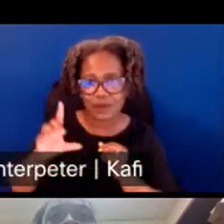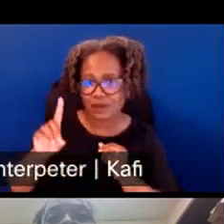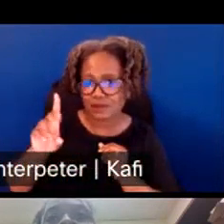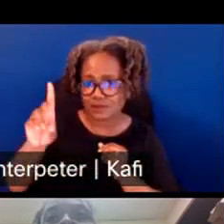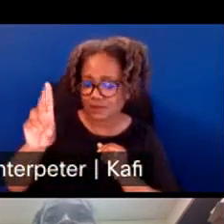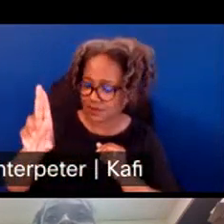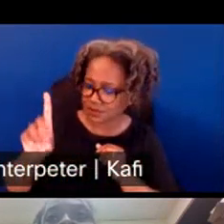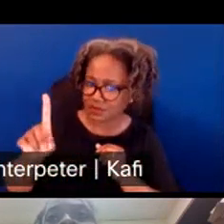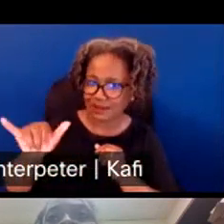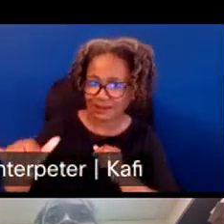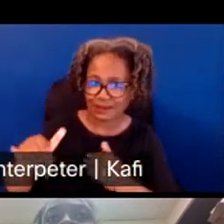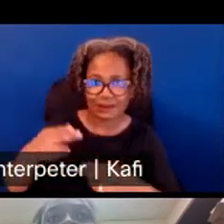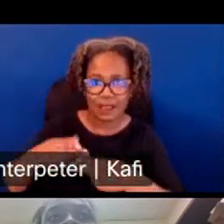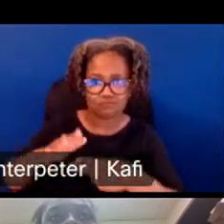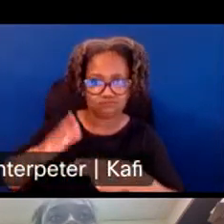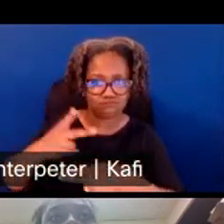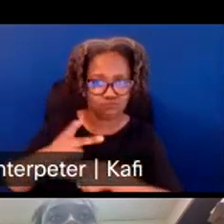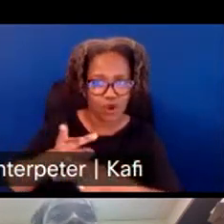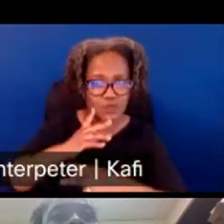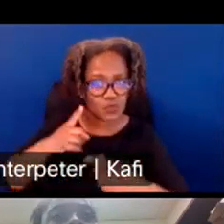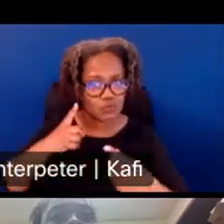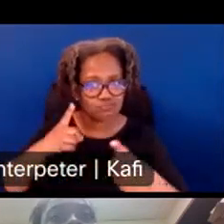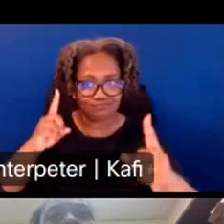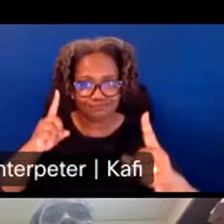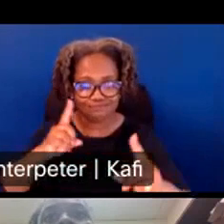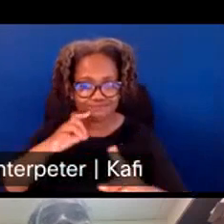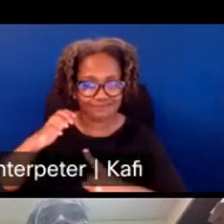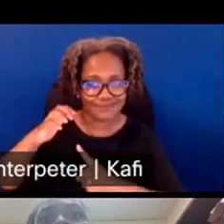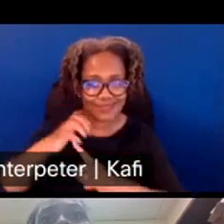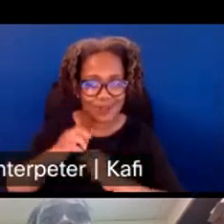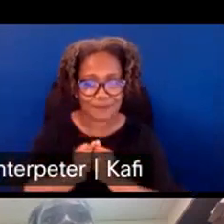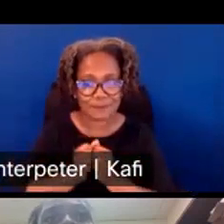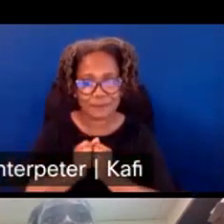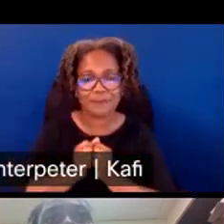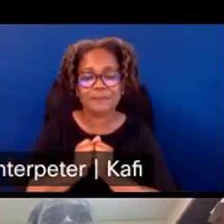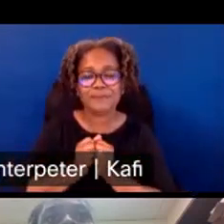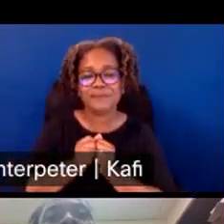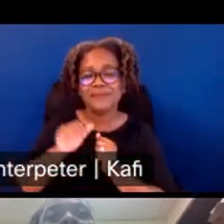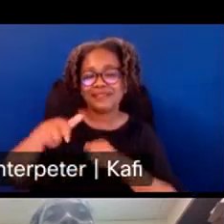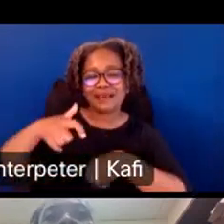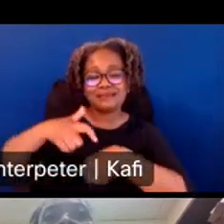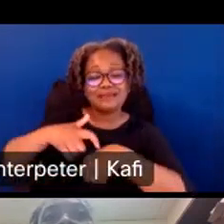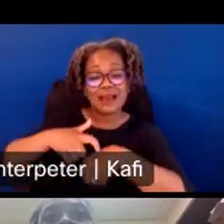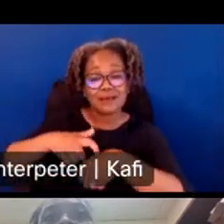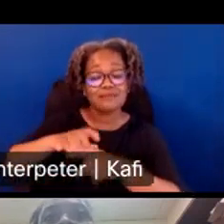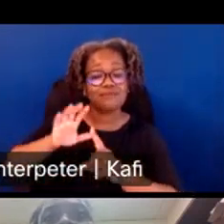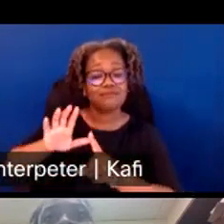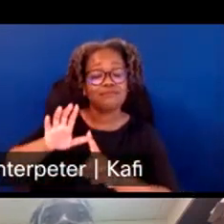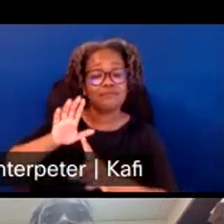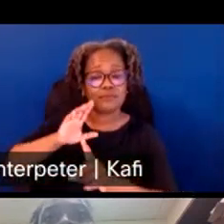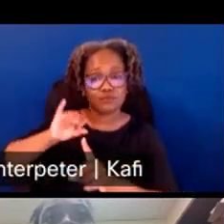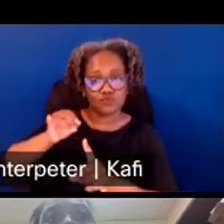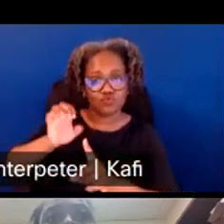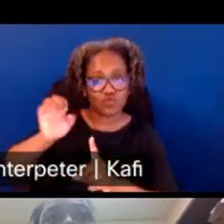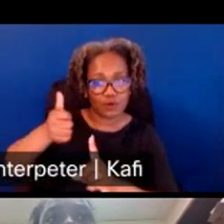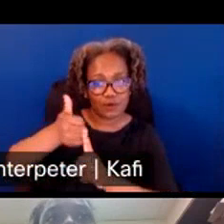Chicago at the request of Mr. S.B. Fuller, their mentor and owner of Fuller Products Company. Joe was appointed president